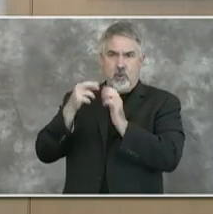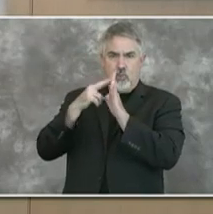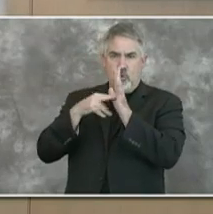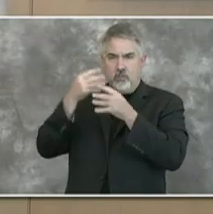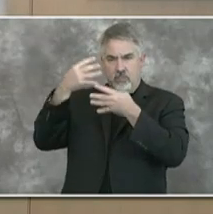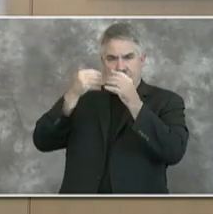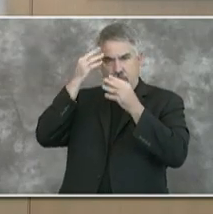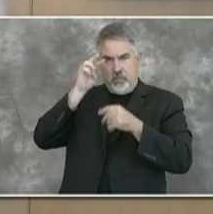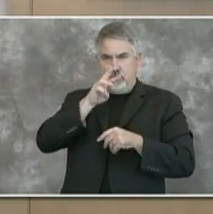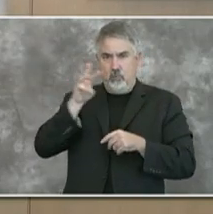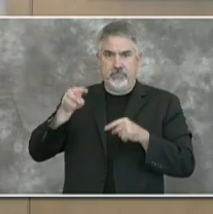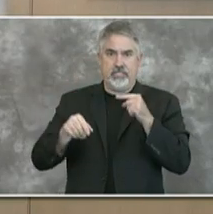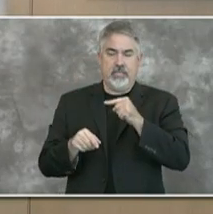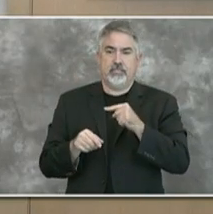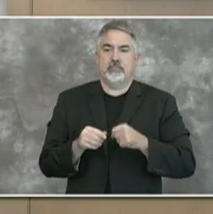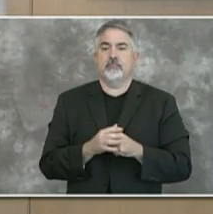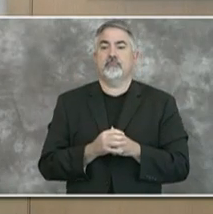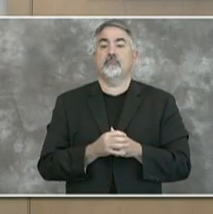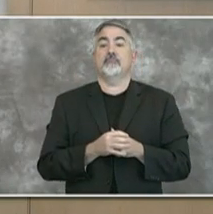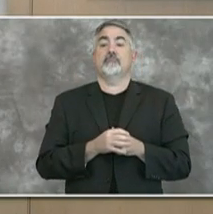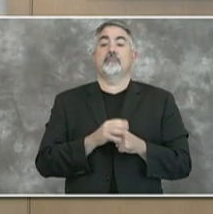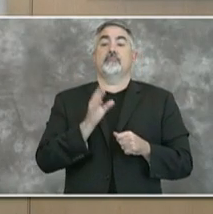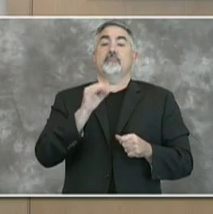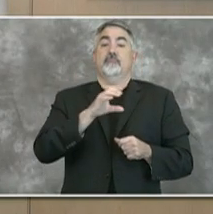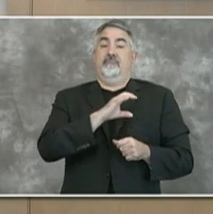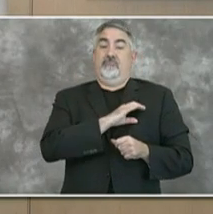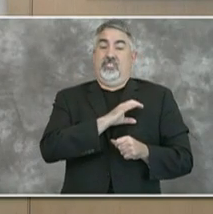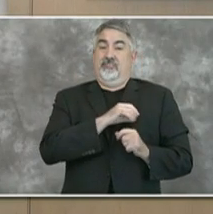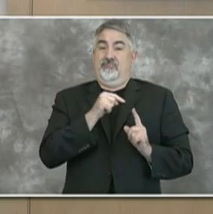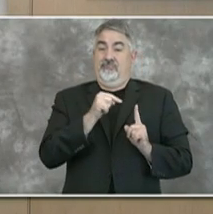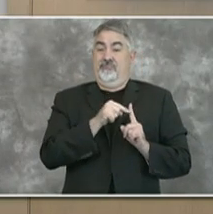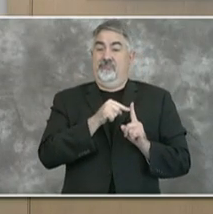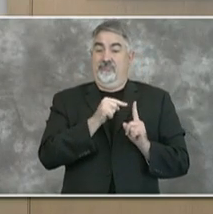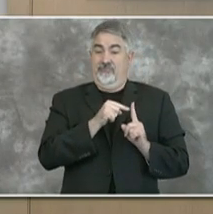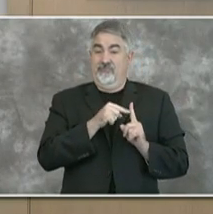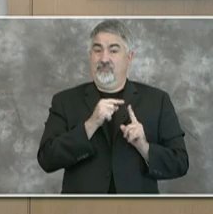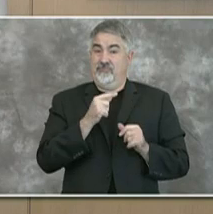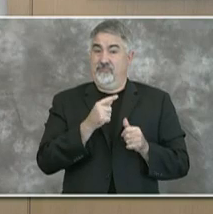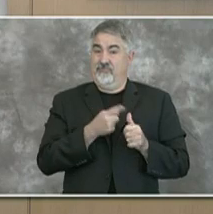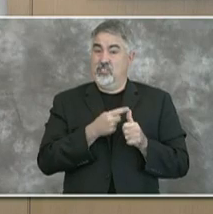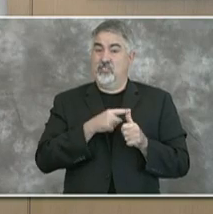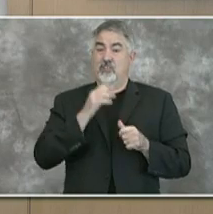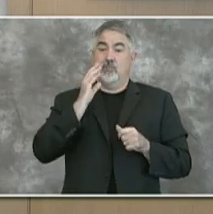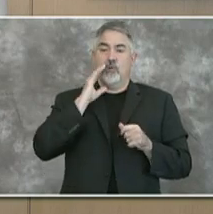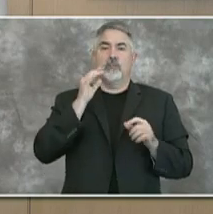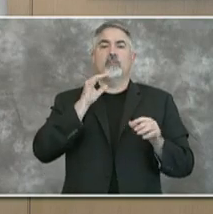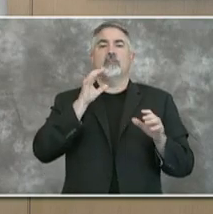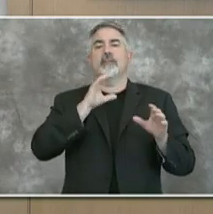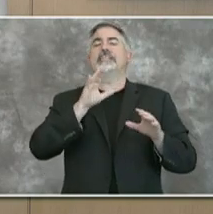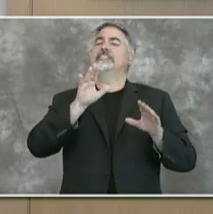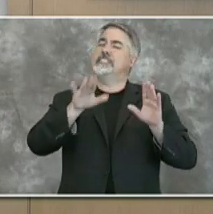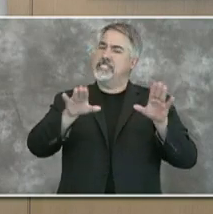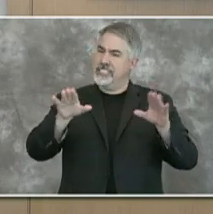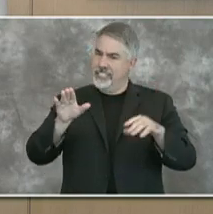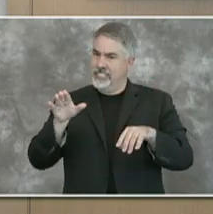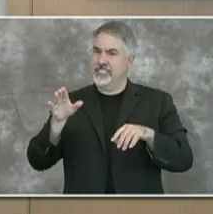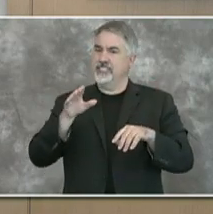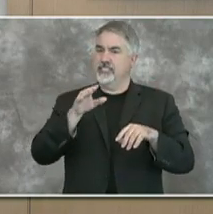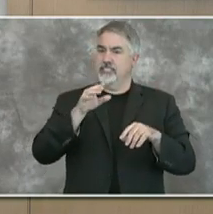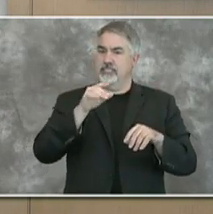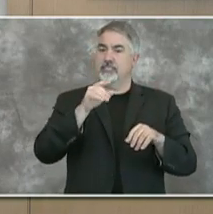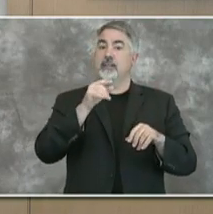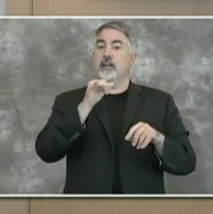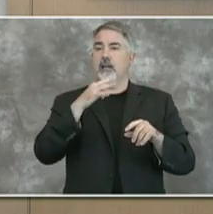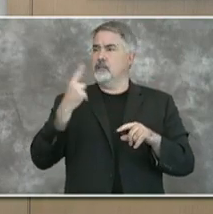order. Our law enforcement will work first to educate these businesses when a complaint is received, but if they